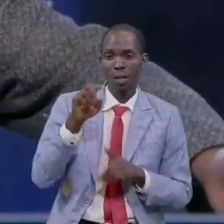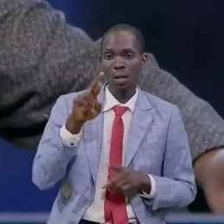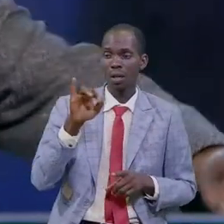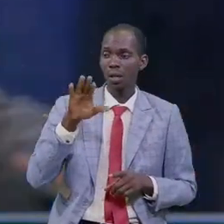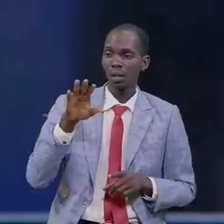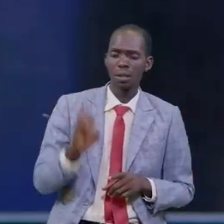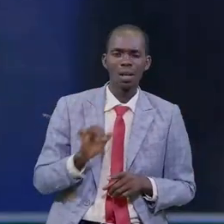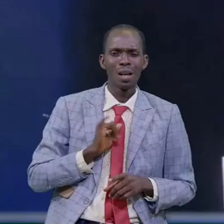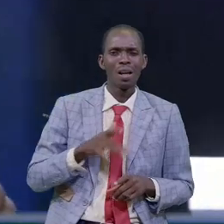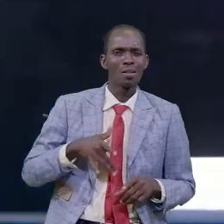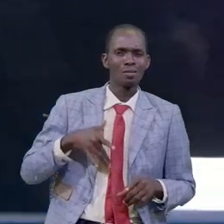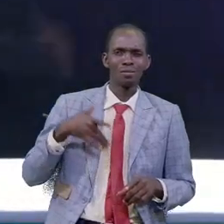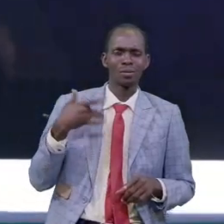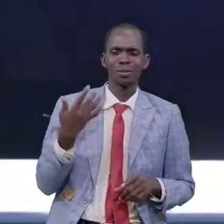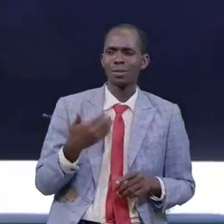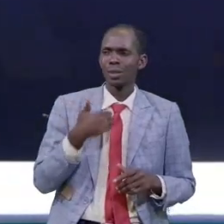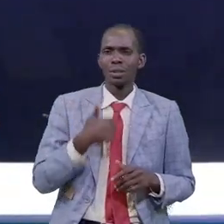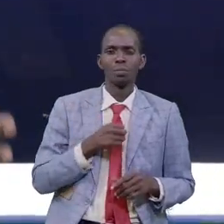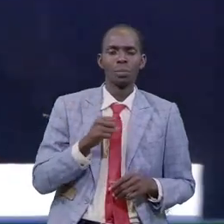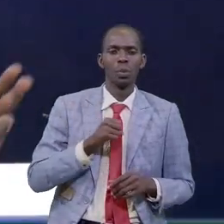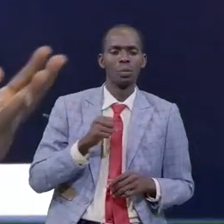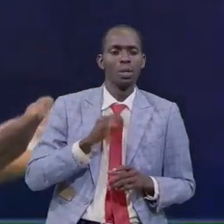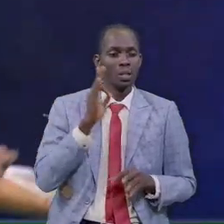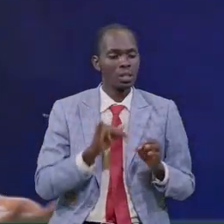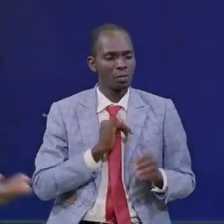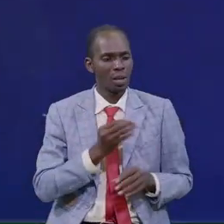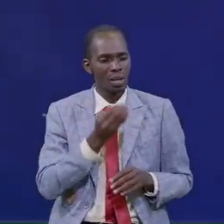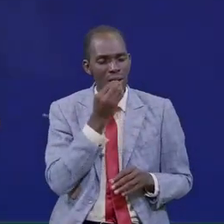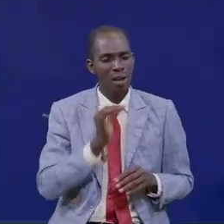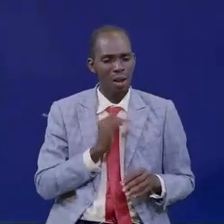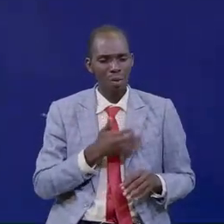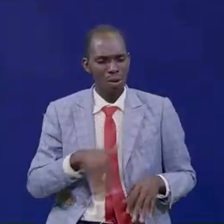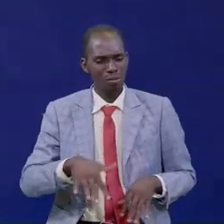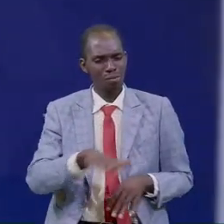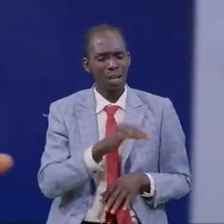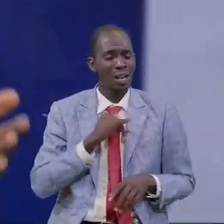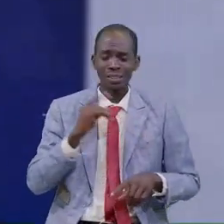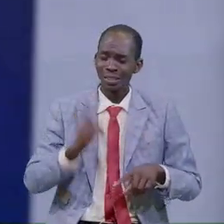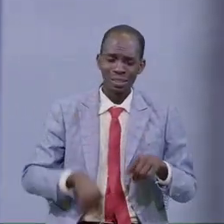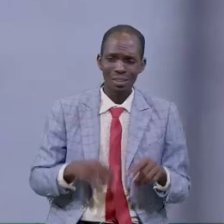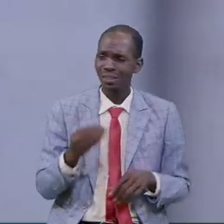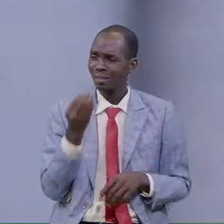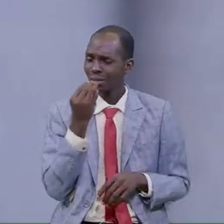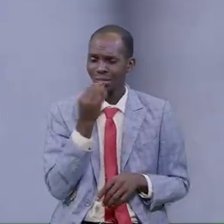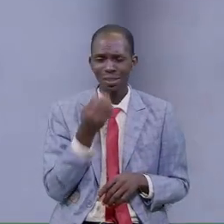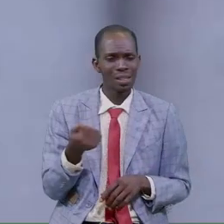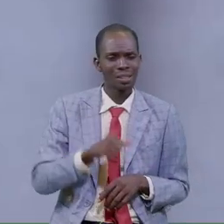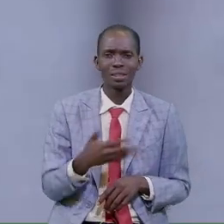so constipated. If si I eat a local, I can't eat constipé. Anything. In fact, je ne peux rien manger. Water